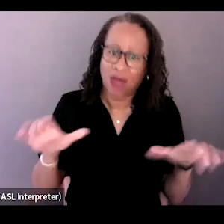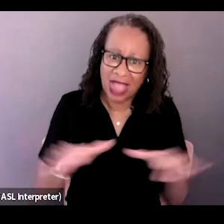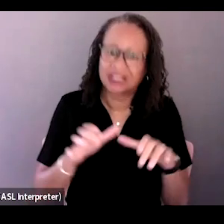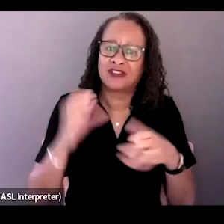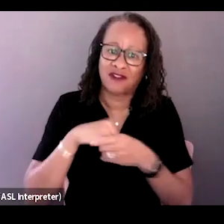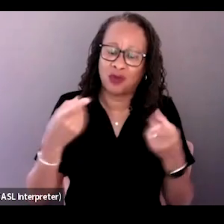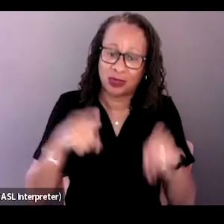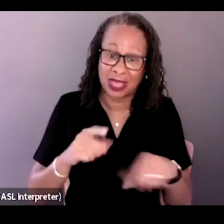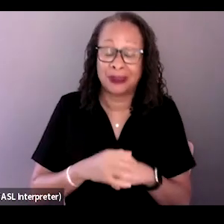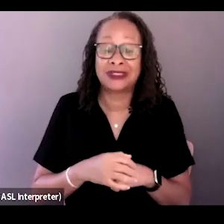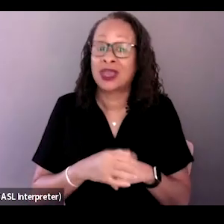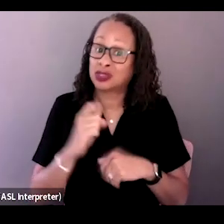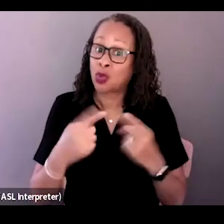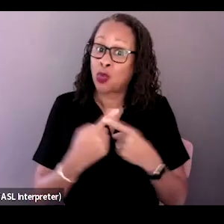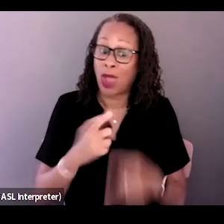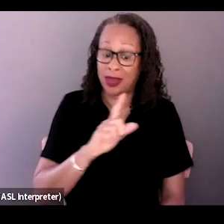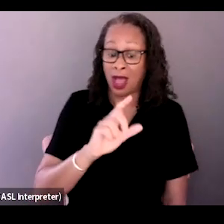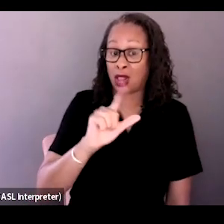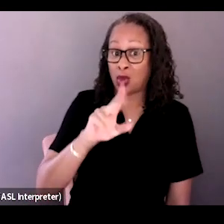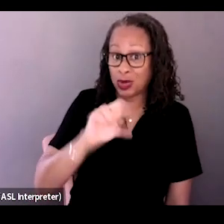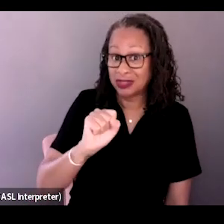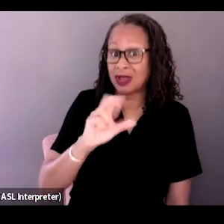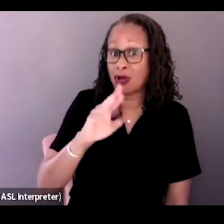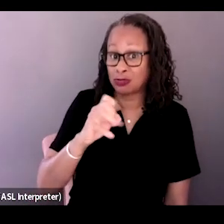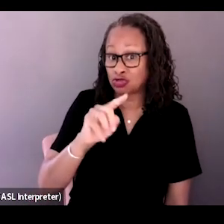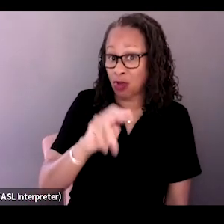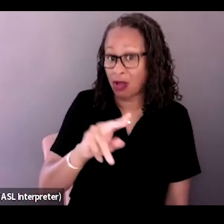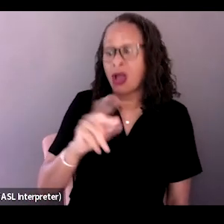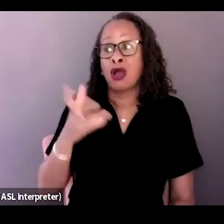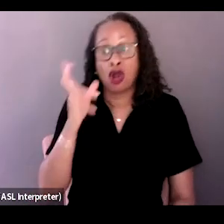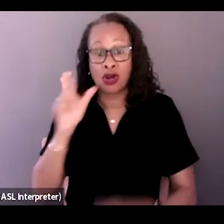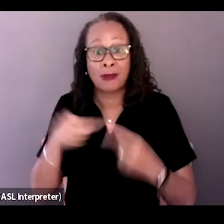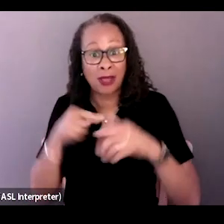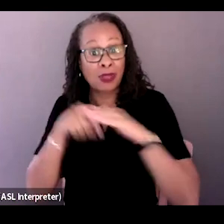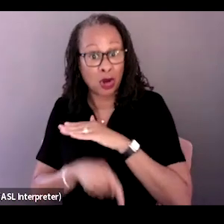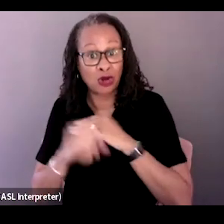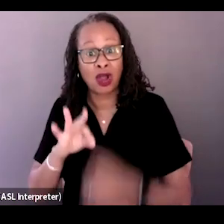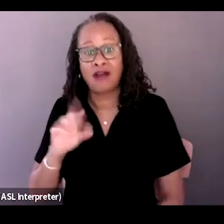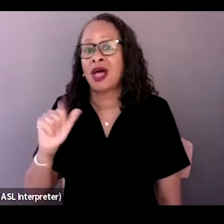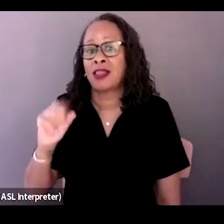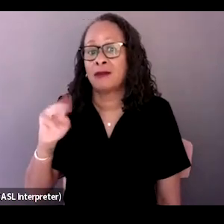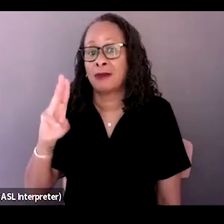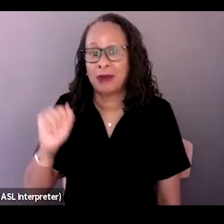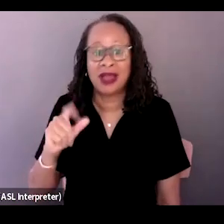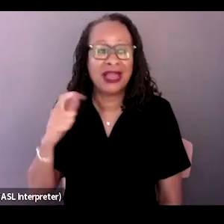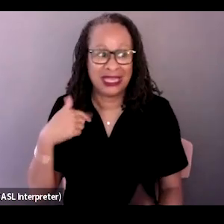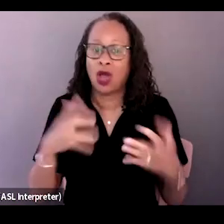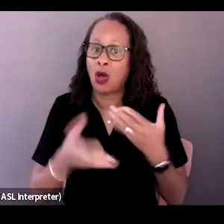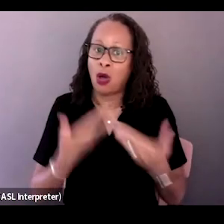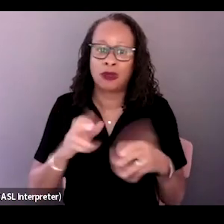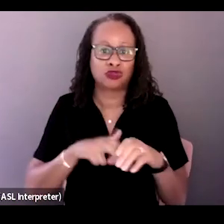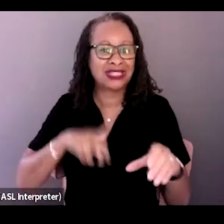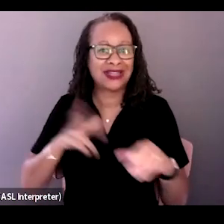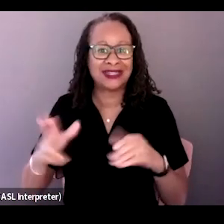in the way, even when Louis Armstrong even was there, you know, we have Trummy Trombone in the film. There's an interview with him, the trombonist of Louis